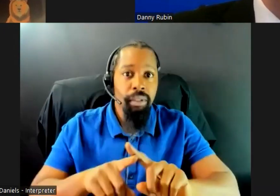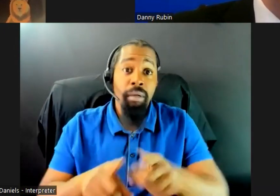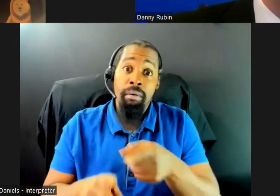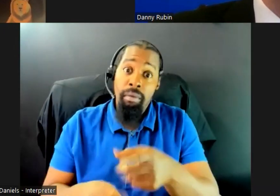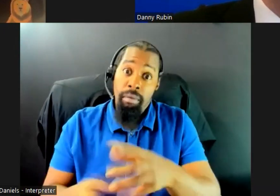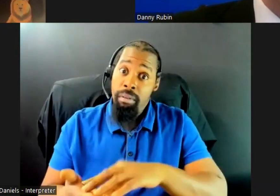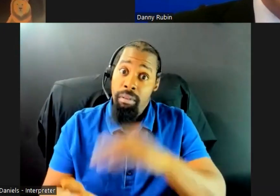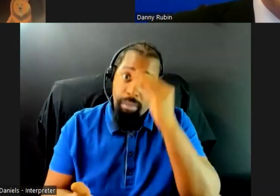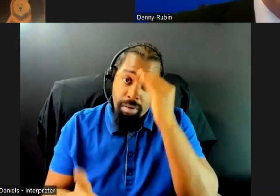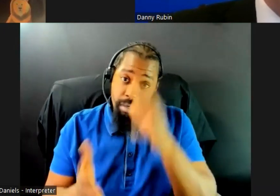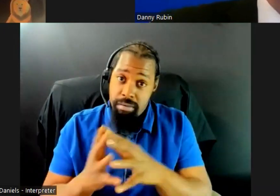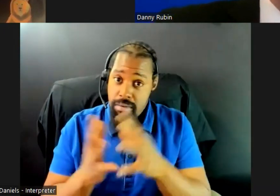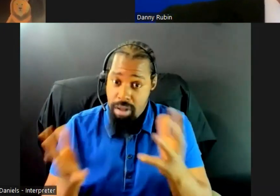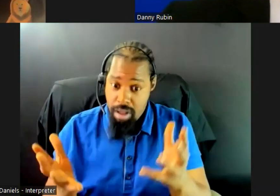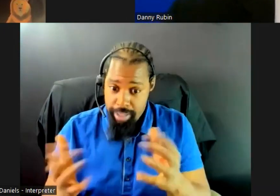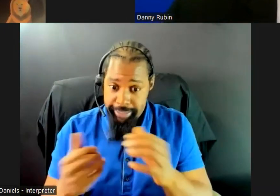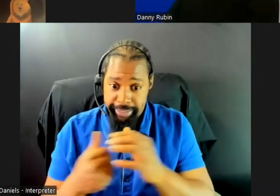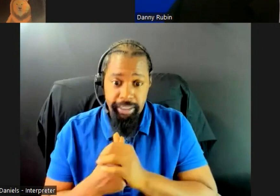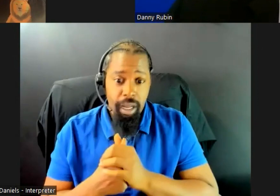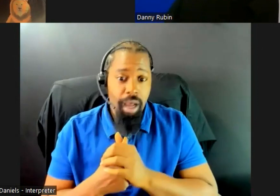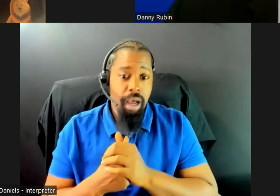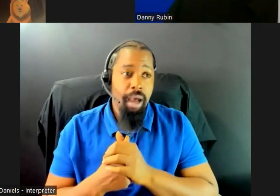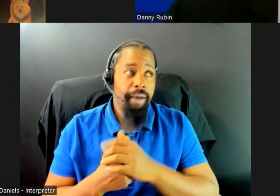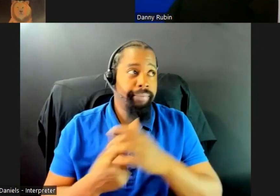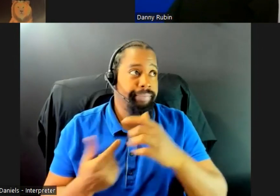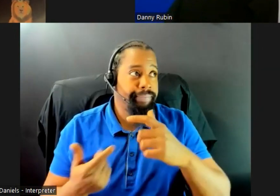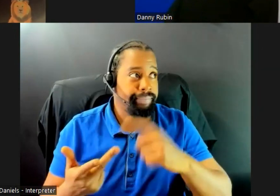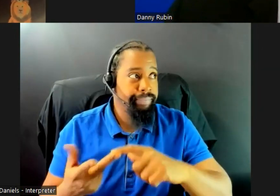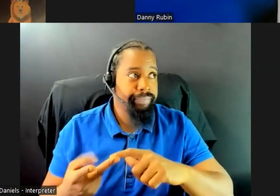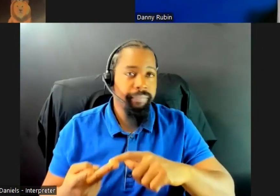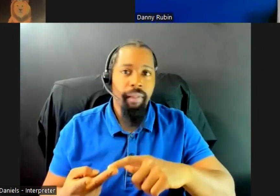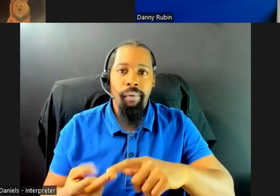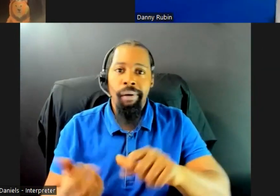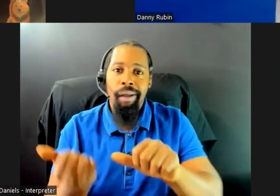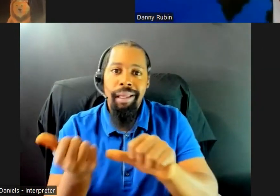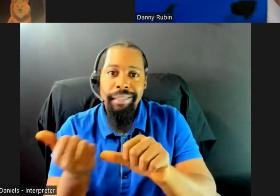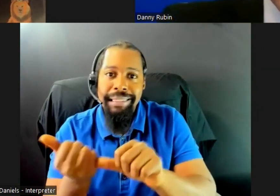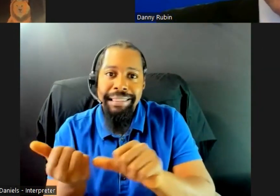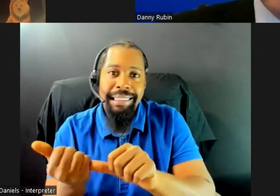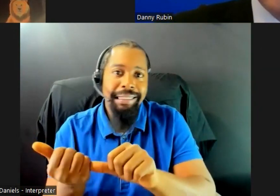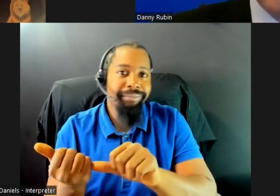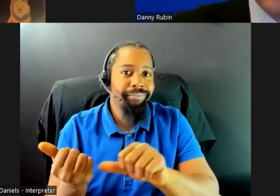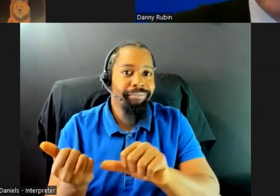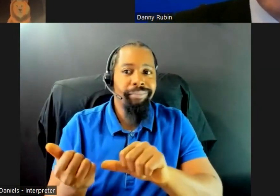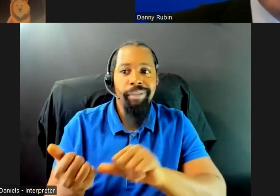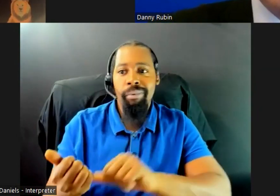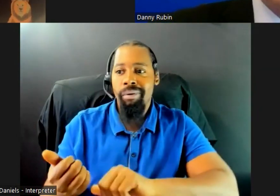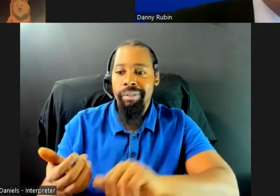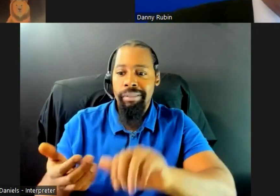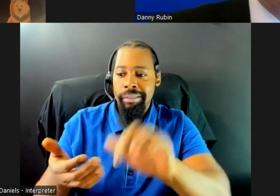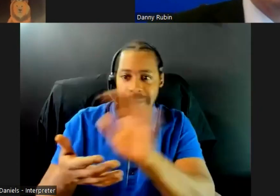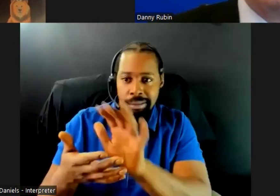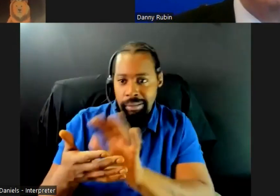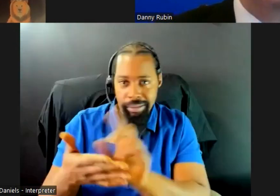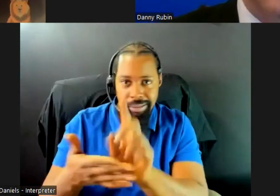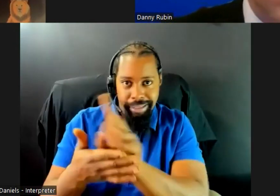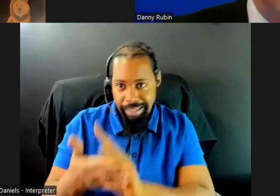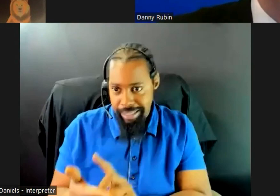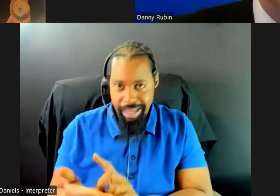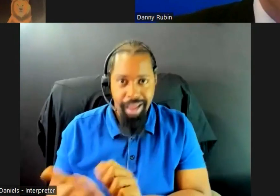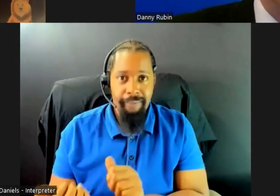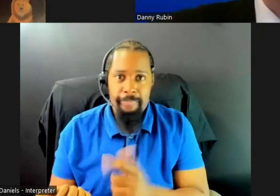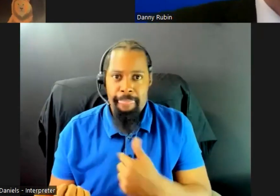lot. I was helping stylists. I basically did everything. I